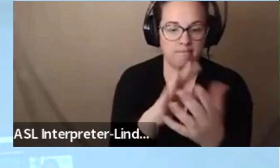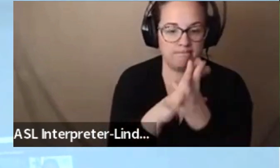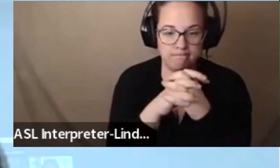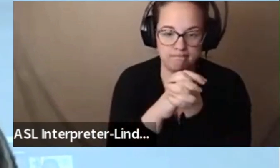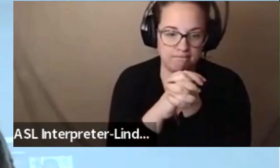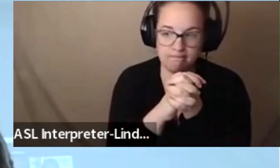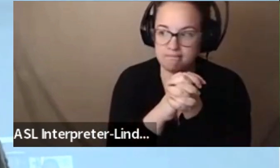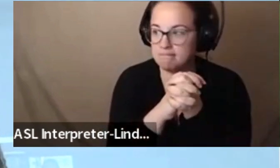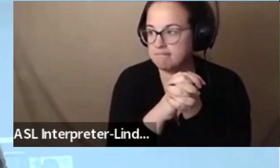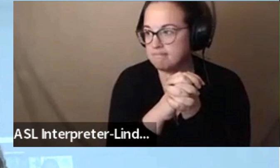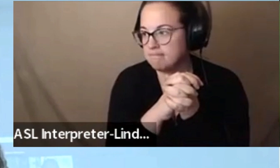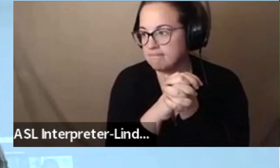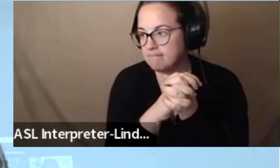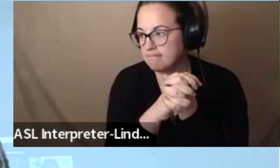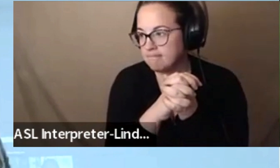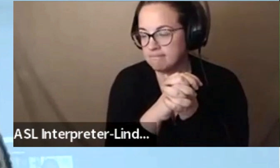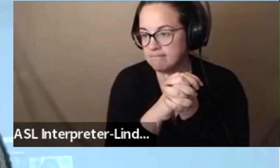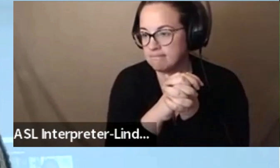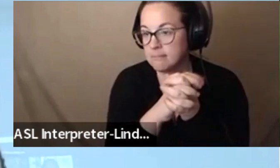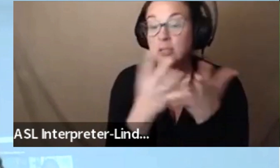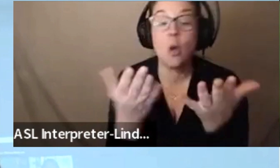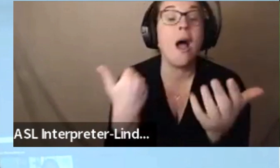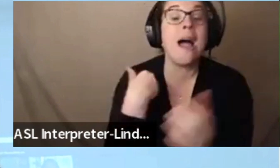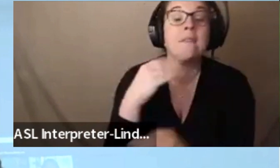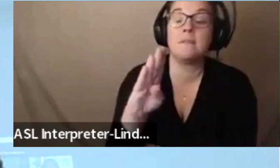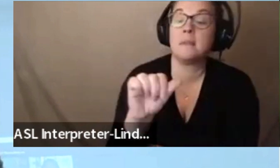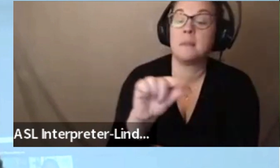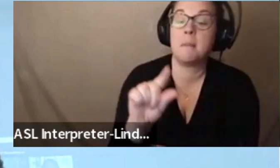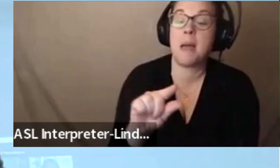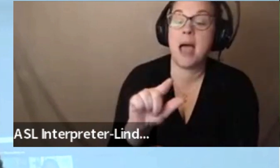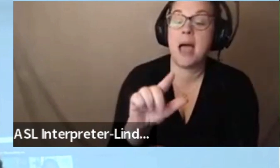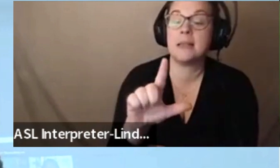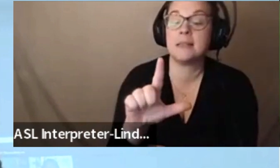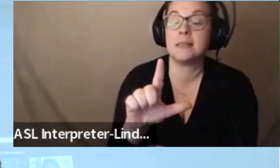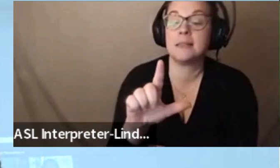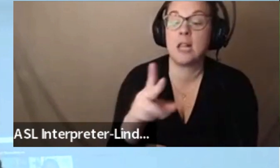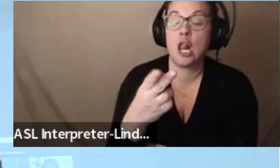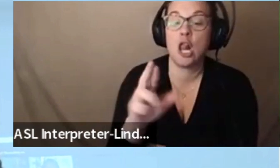it depends on your production, and there's no one way to do it. There's